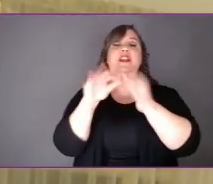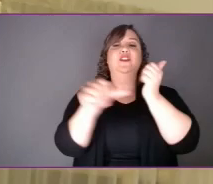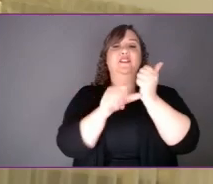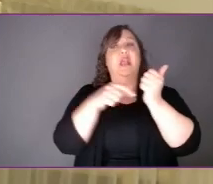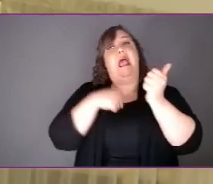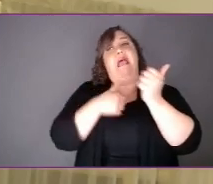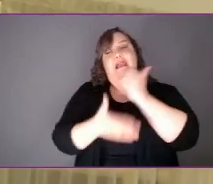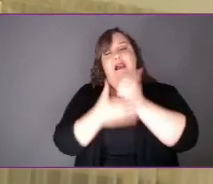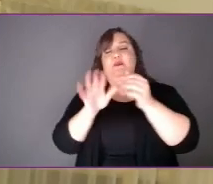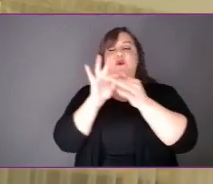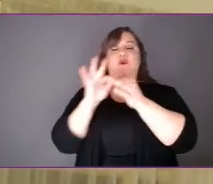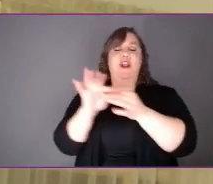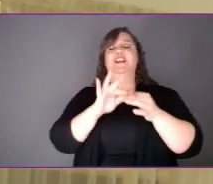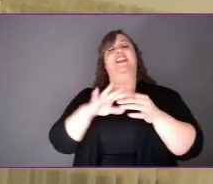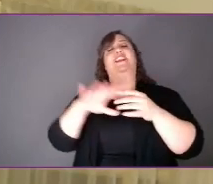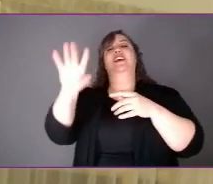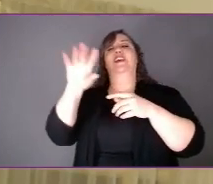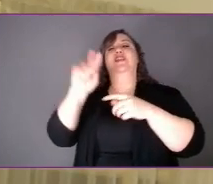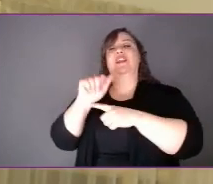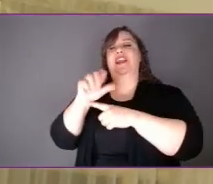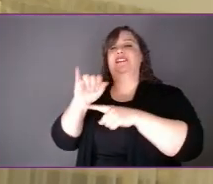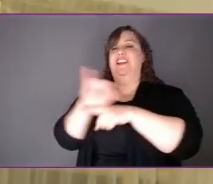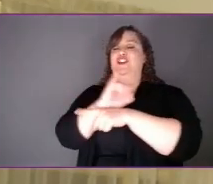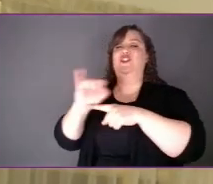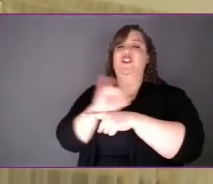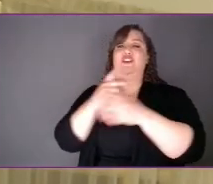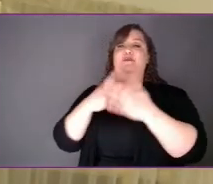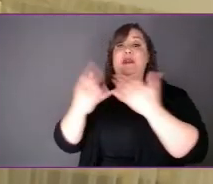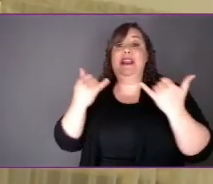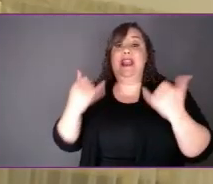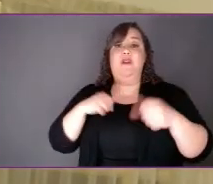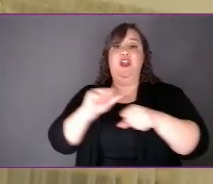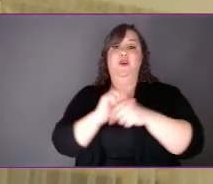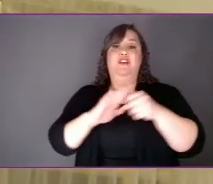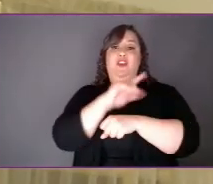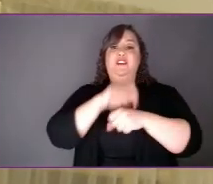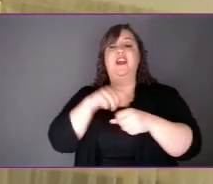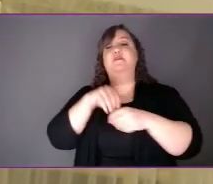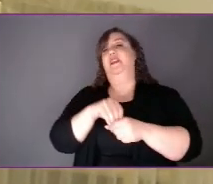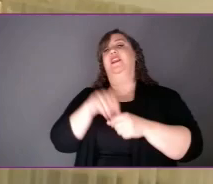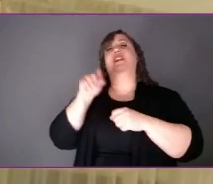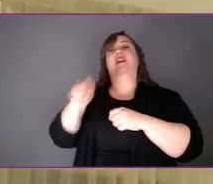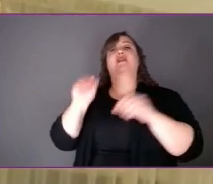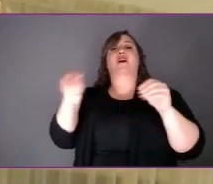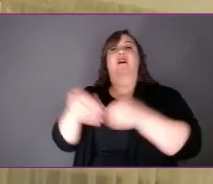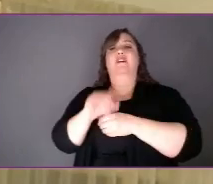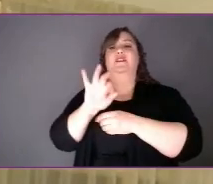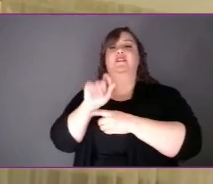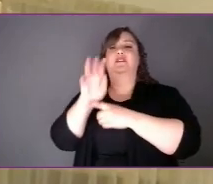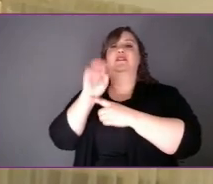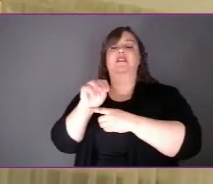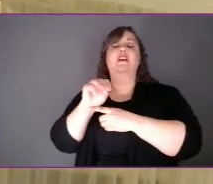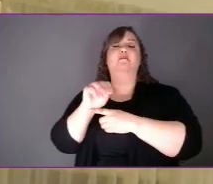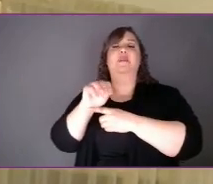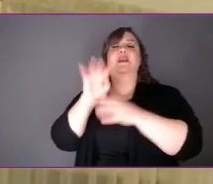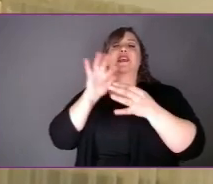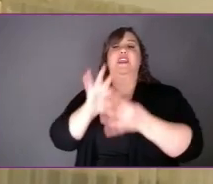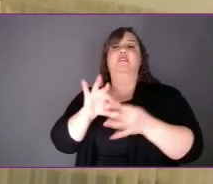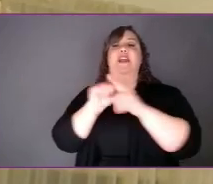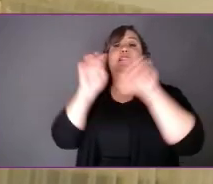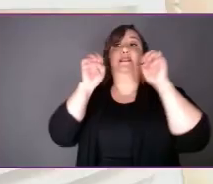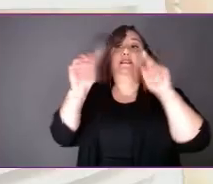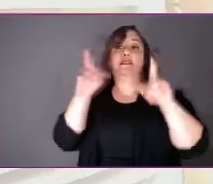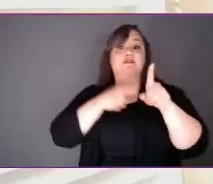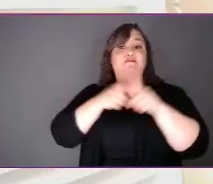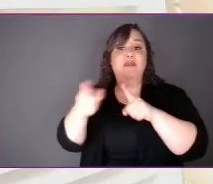program. Now I am working full-time in the NASA Office of STEM Engagement as an education specialist at NASA's Armstrong Flight